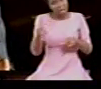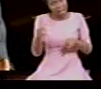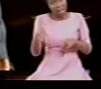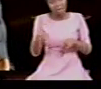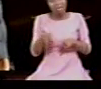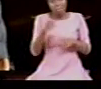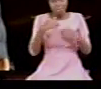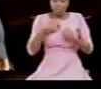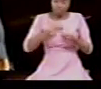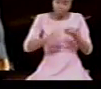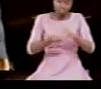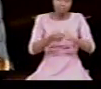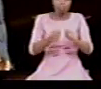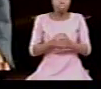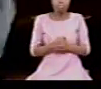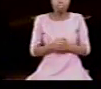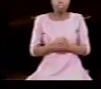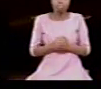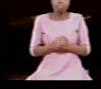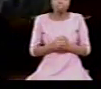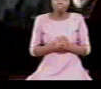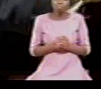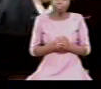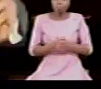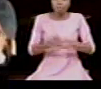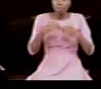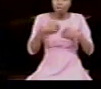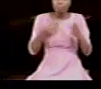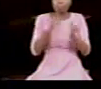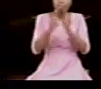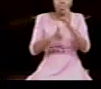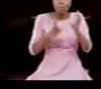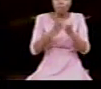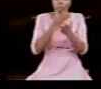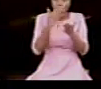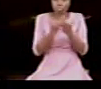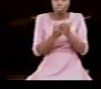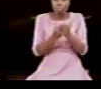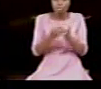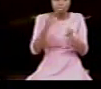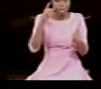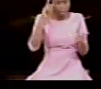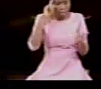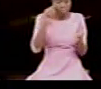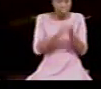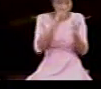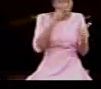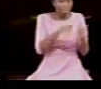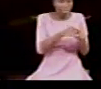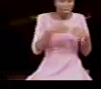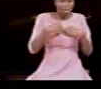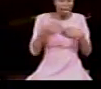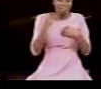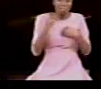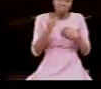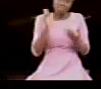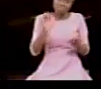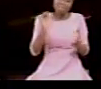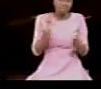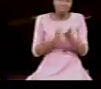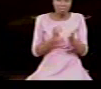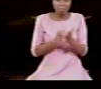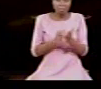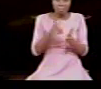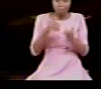you have a problem. You have this was good. That brother has a need of 5,000. You